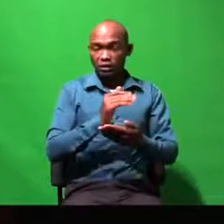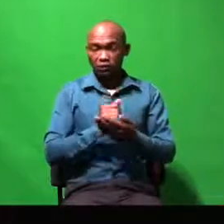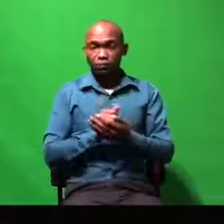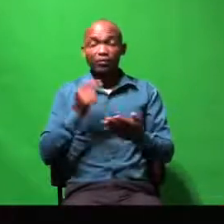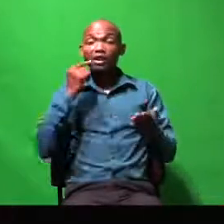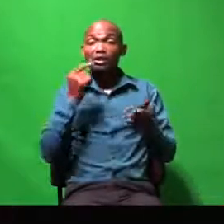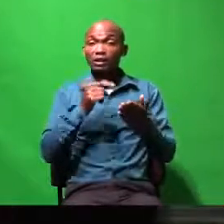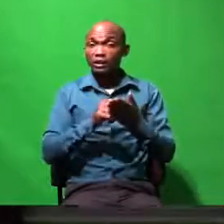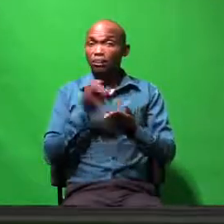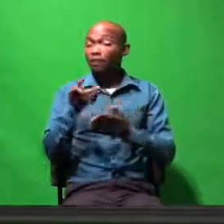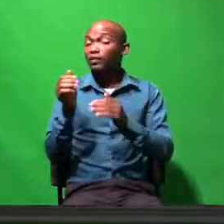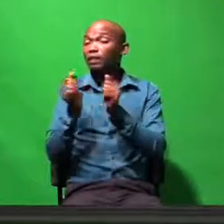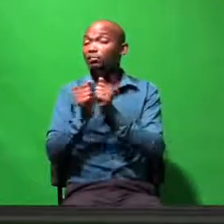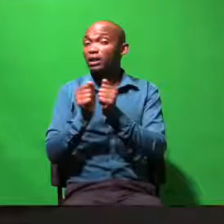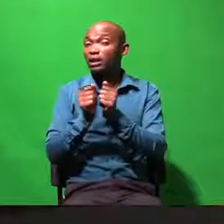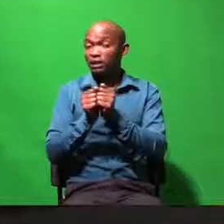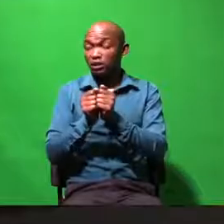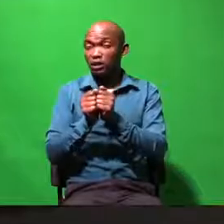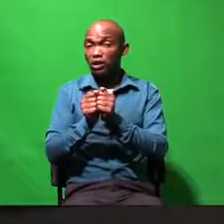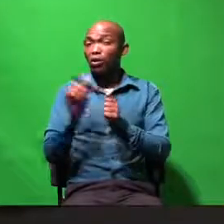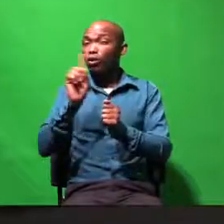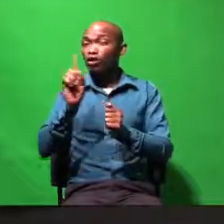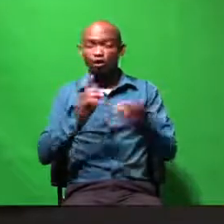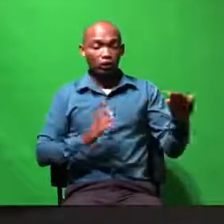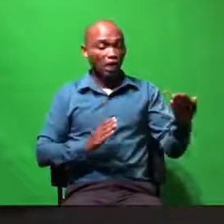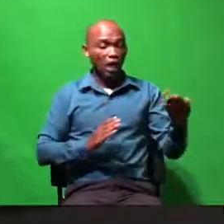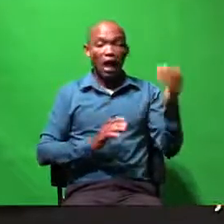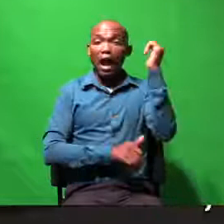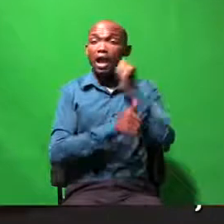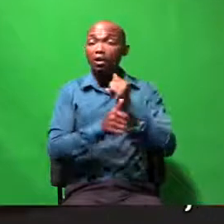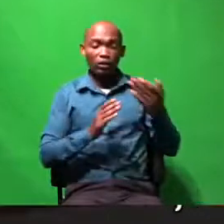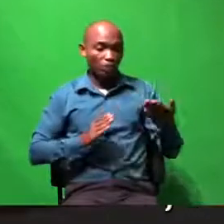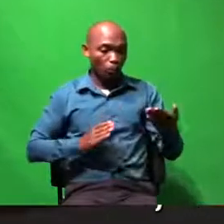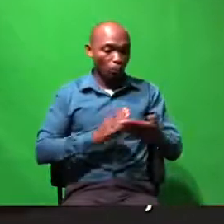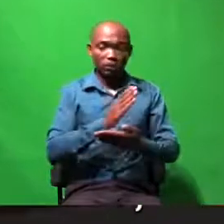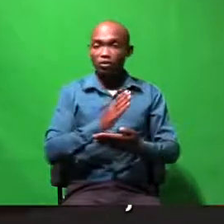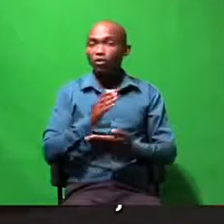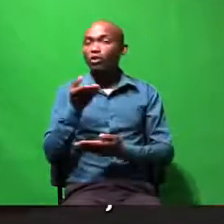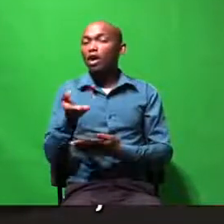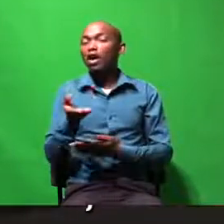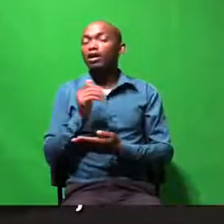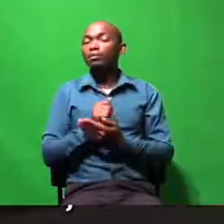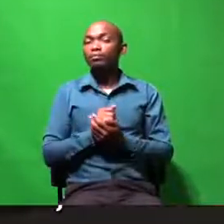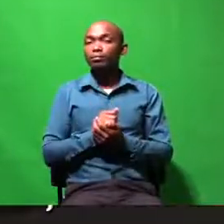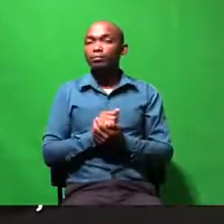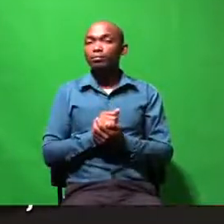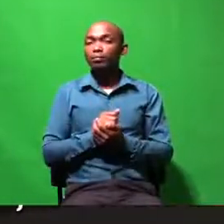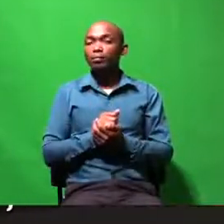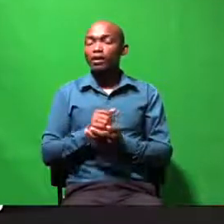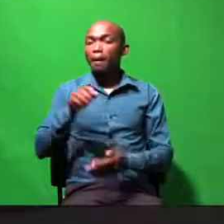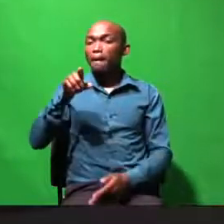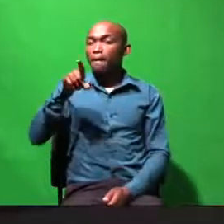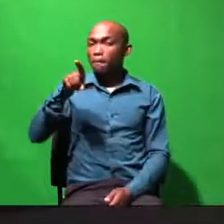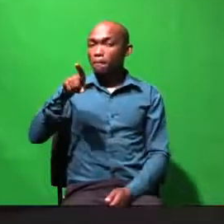through. Example of that material that will not allow us to pass through are